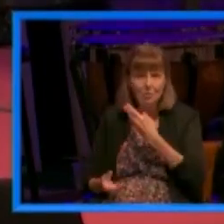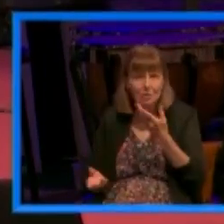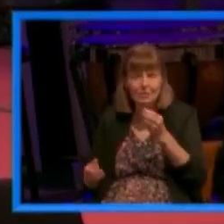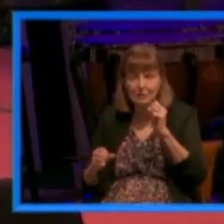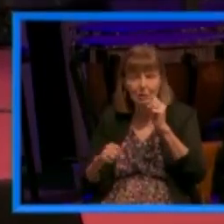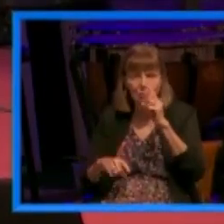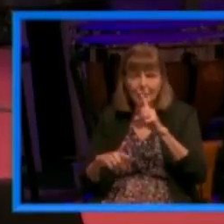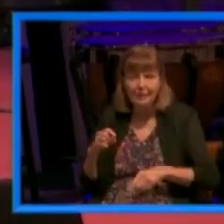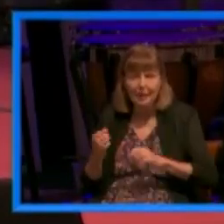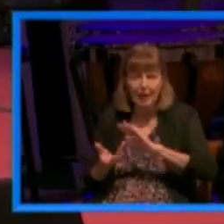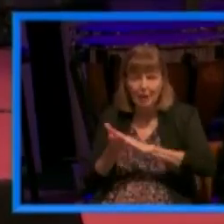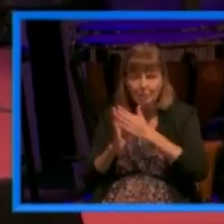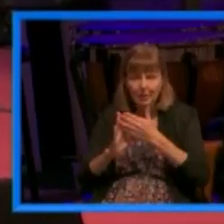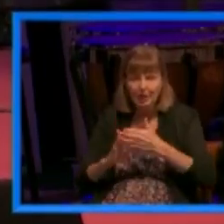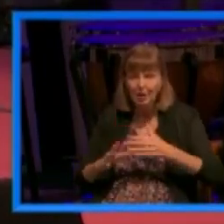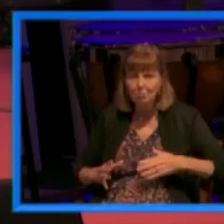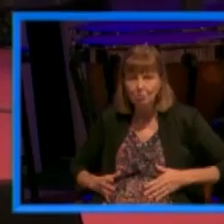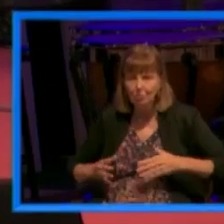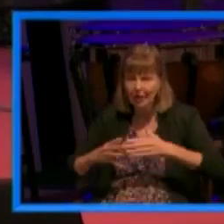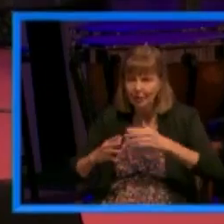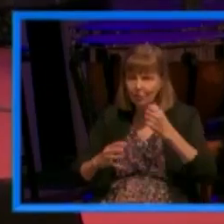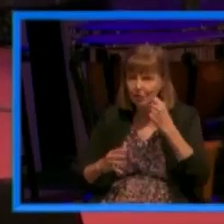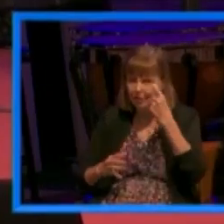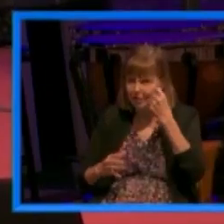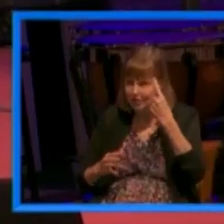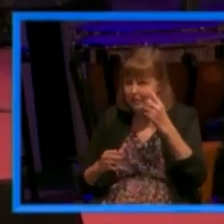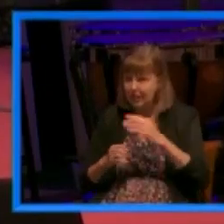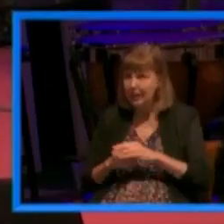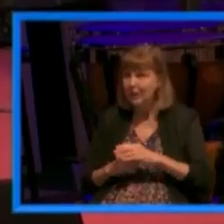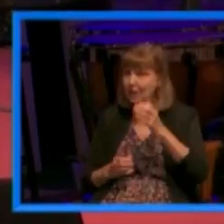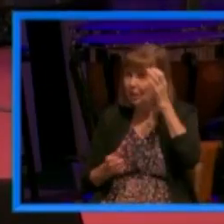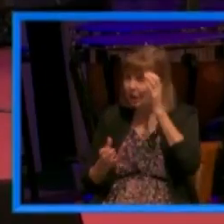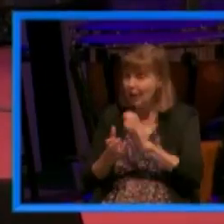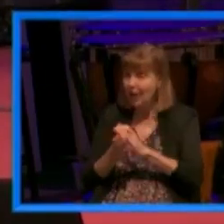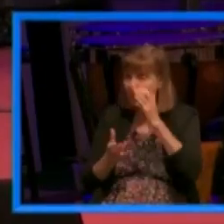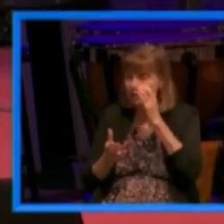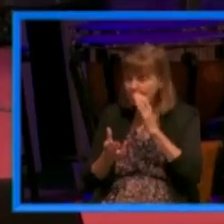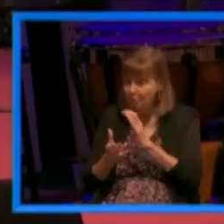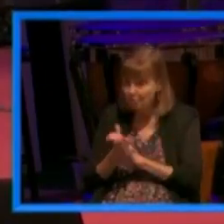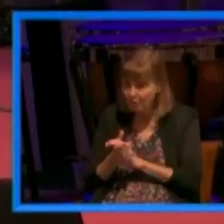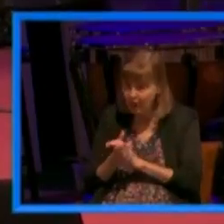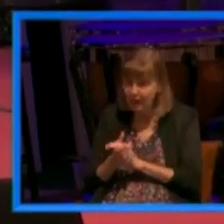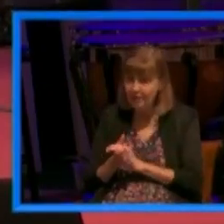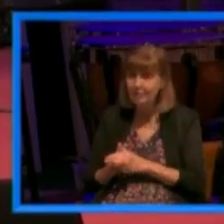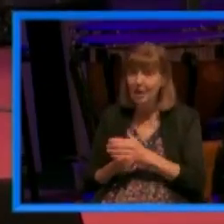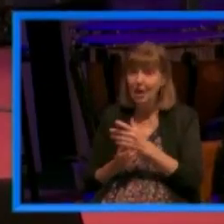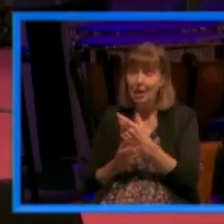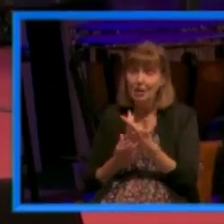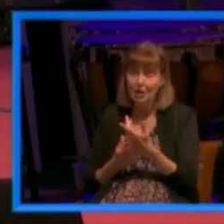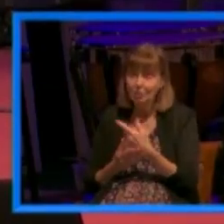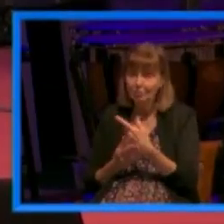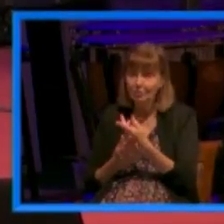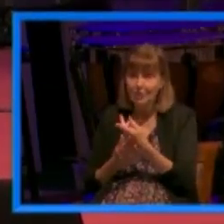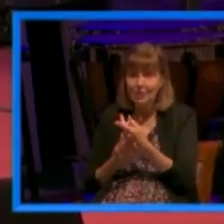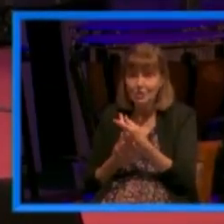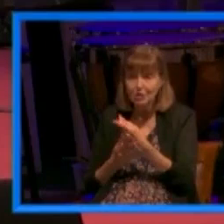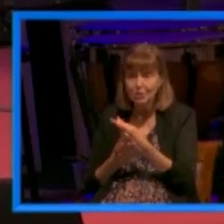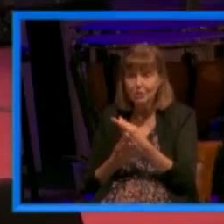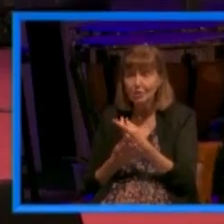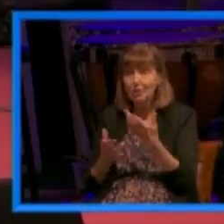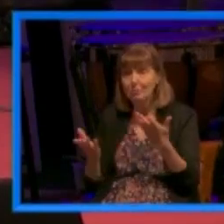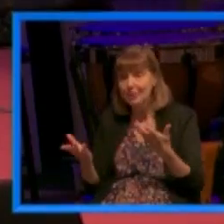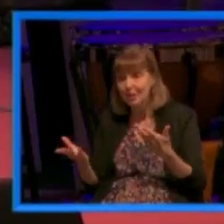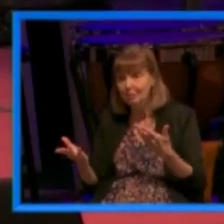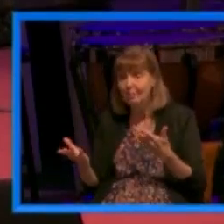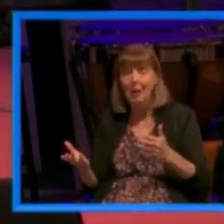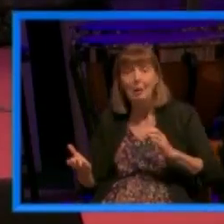idea of a husband and wife throughout Scripture is that they are to come together, and in that natural relationship of marriage, most likely, most commonly,